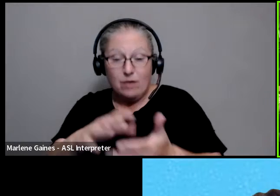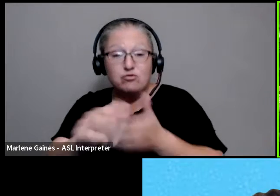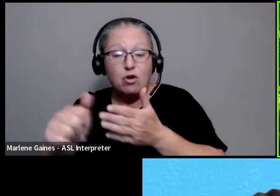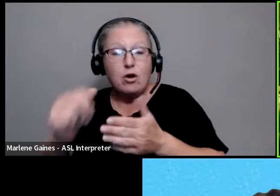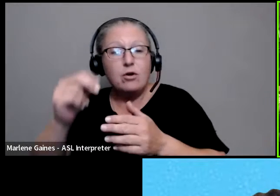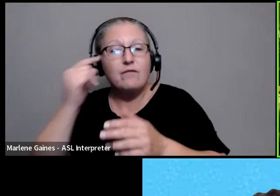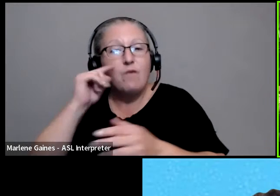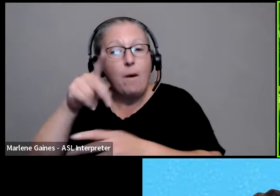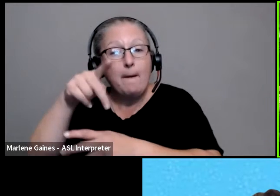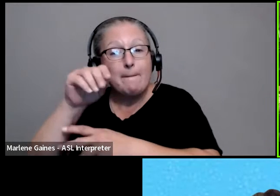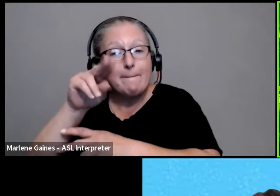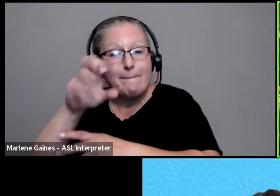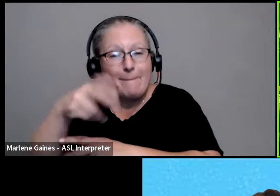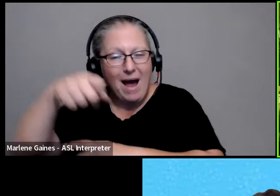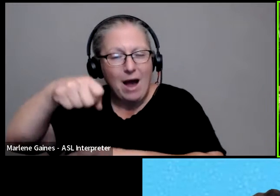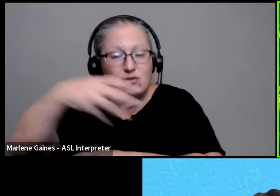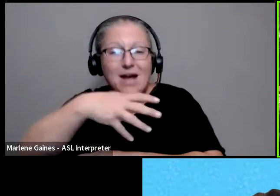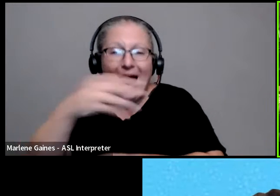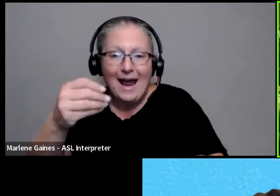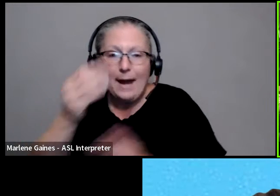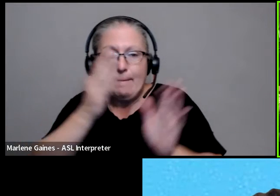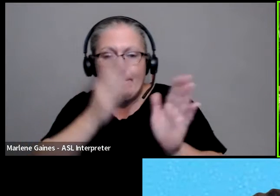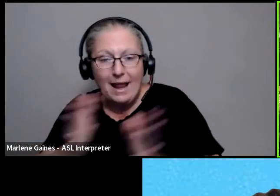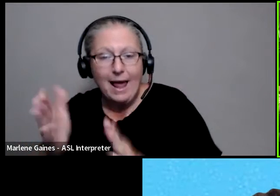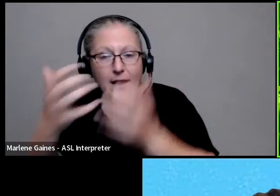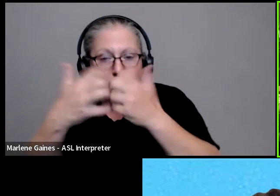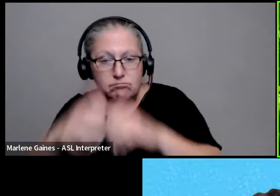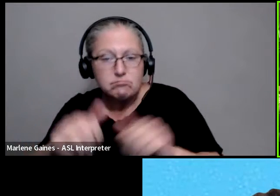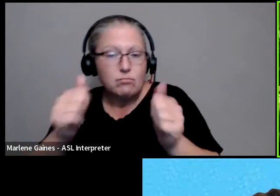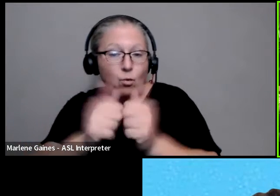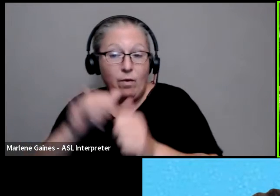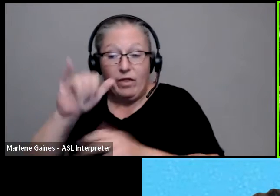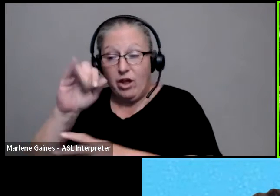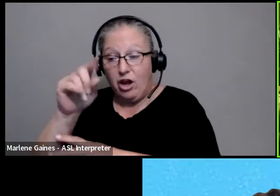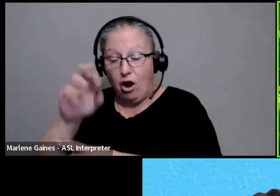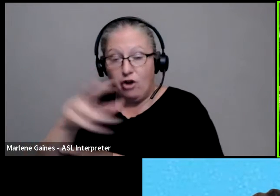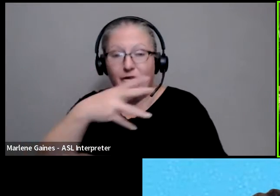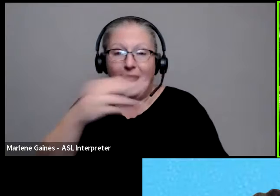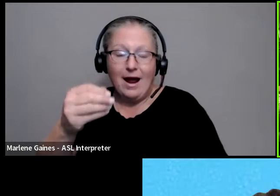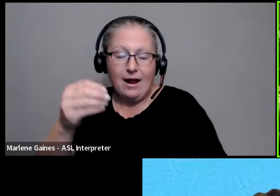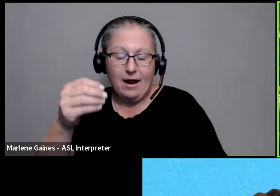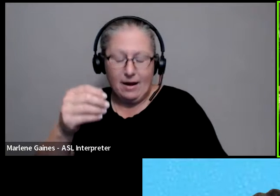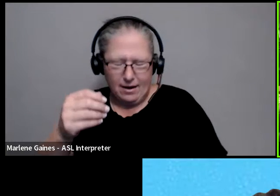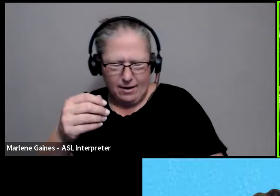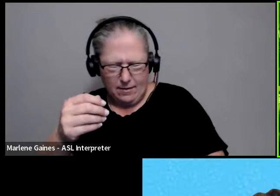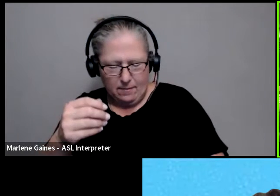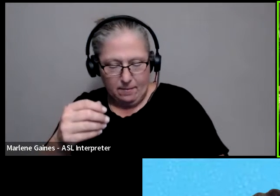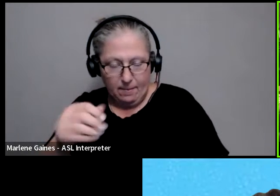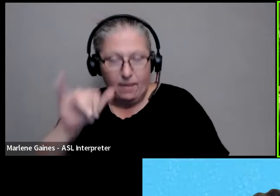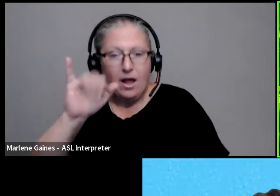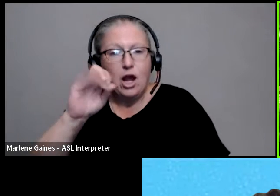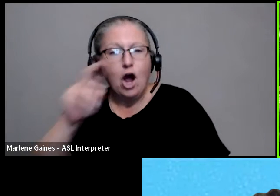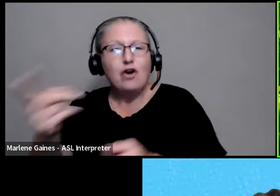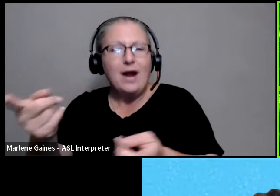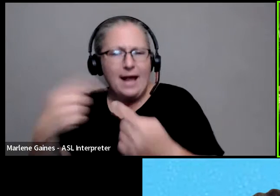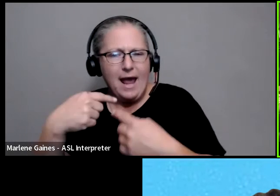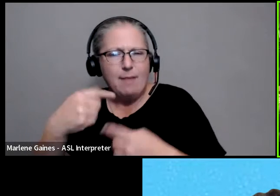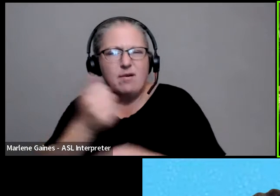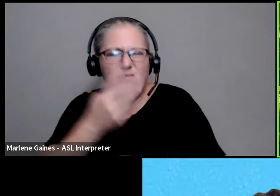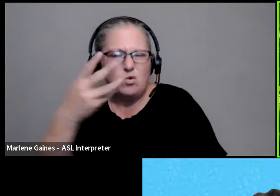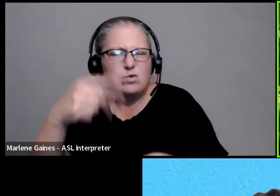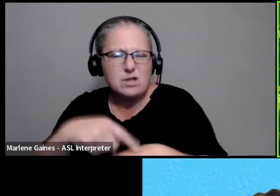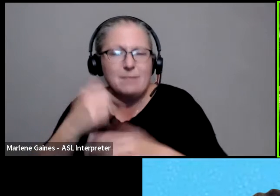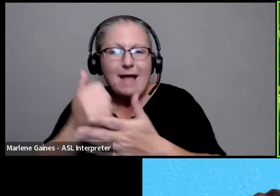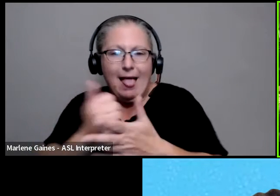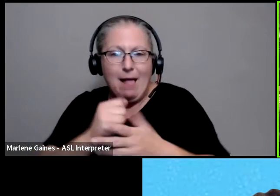pouches and also coming up with a plan, working with Yonder. And then also they came out several times to kind of help us implement it because we knew it would